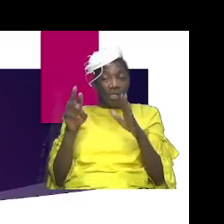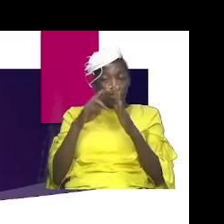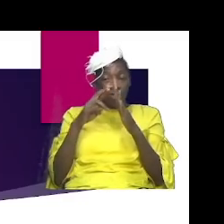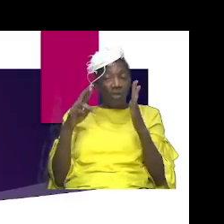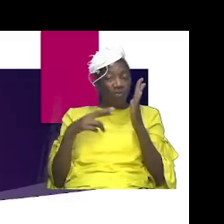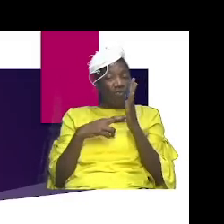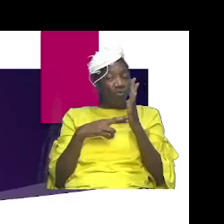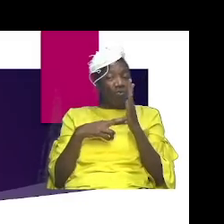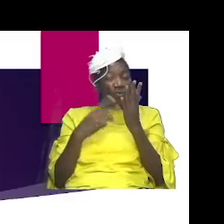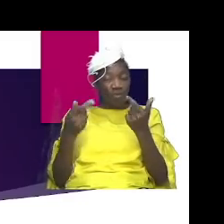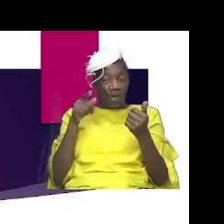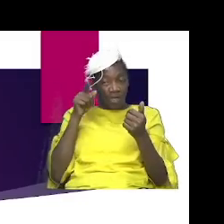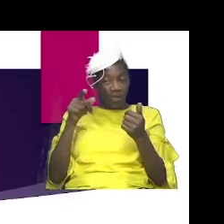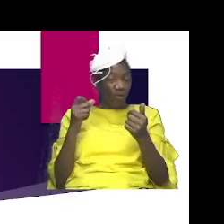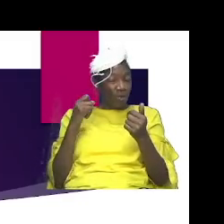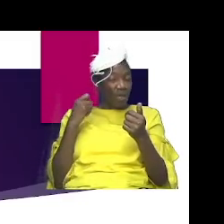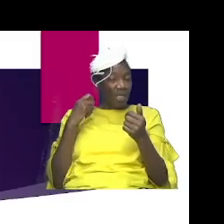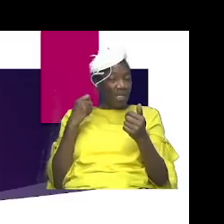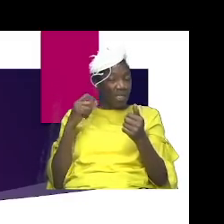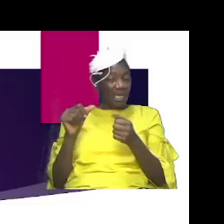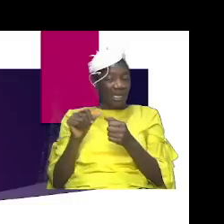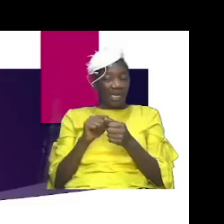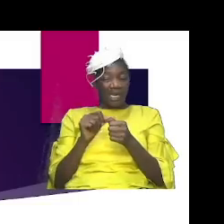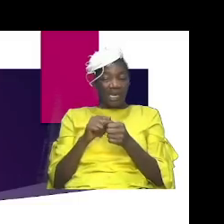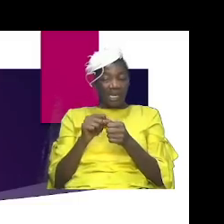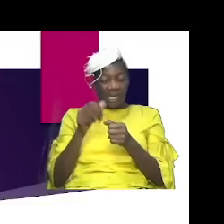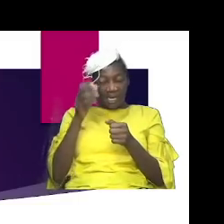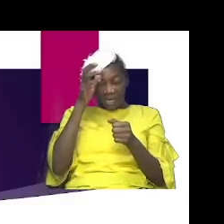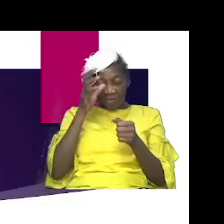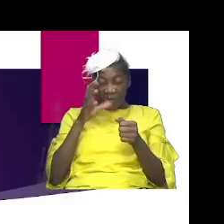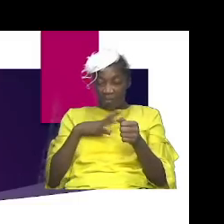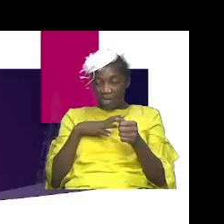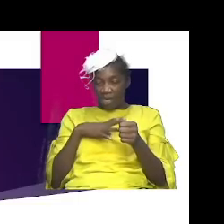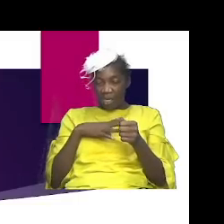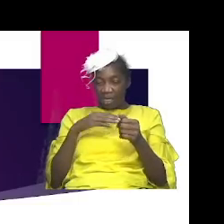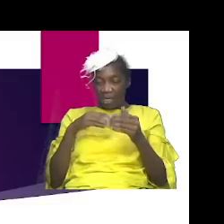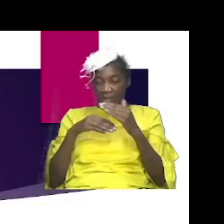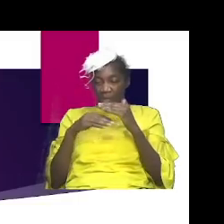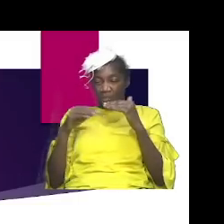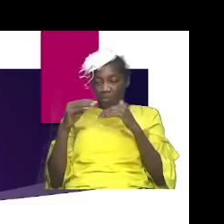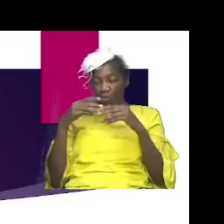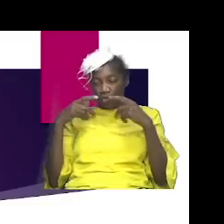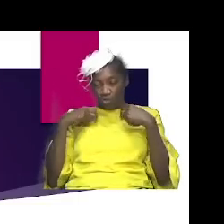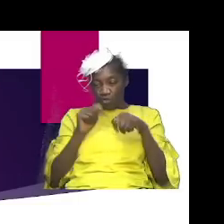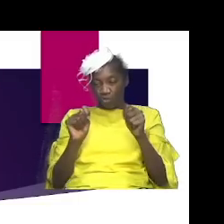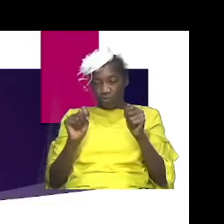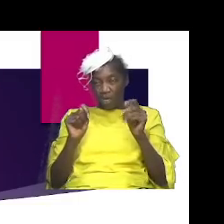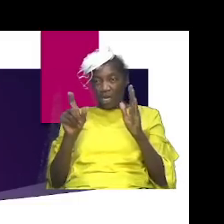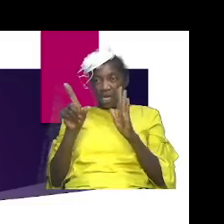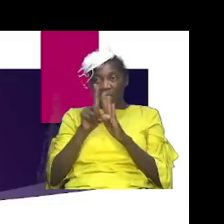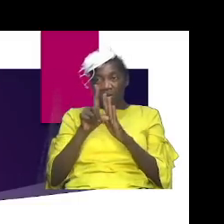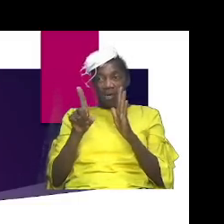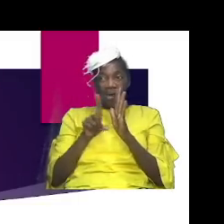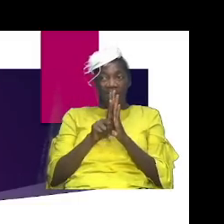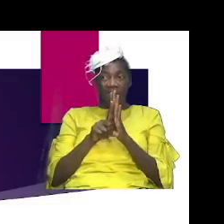want us to understand, every man must strive lawfully. In other words, we must